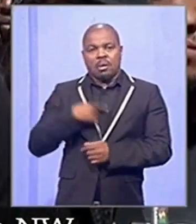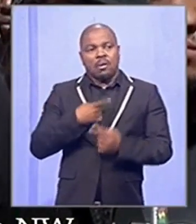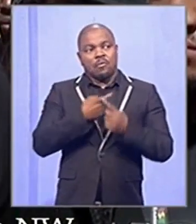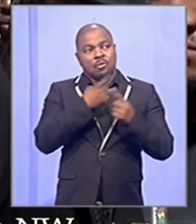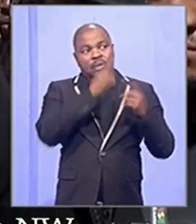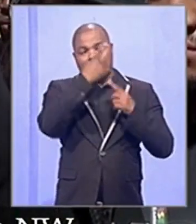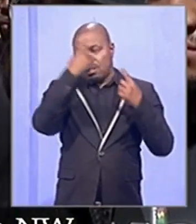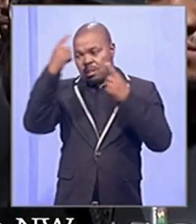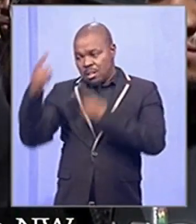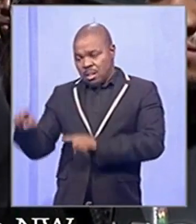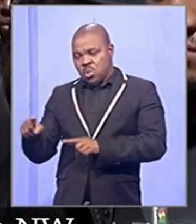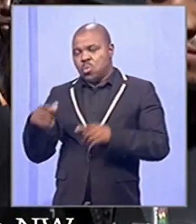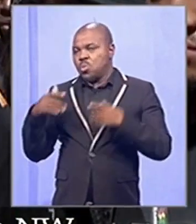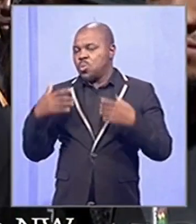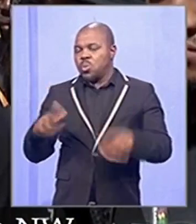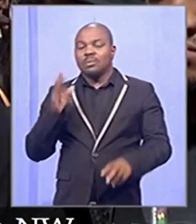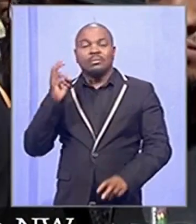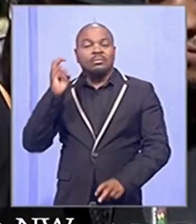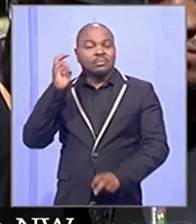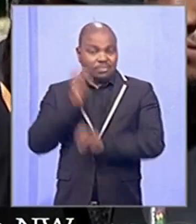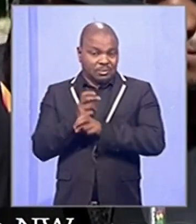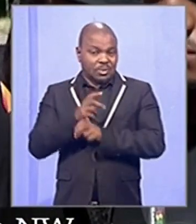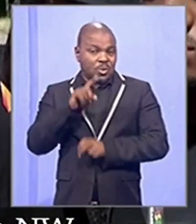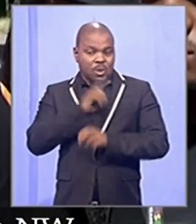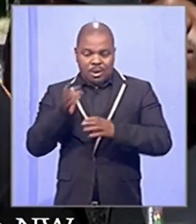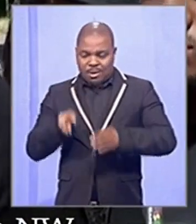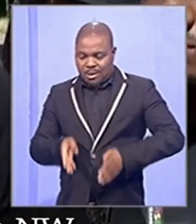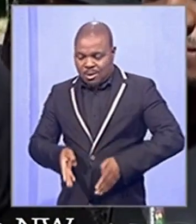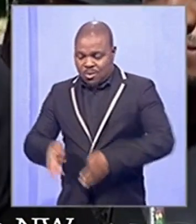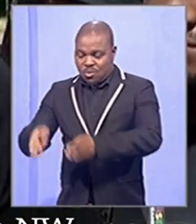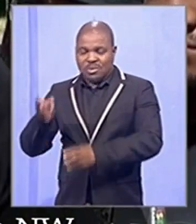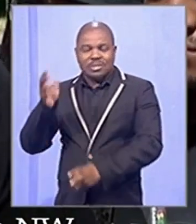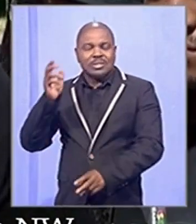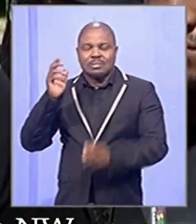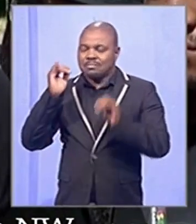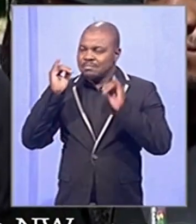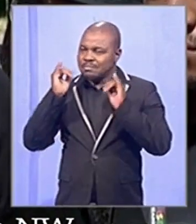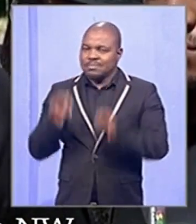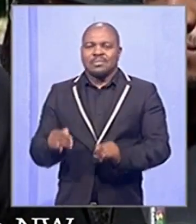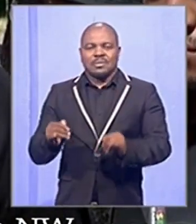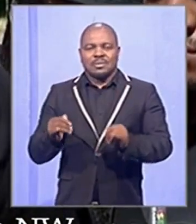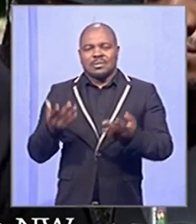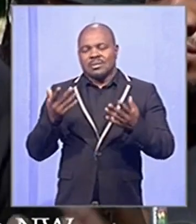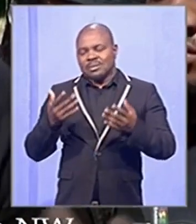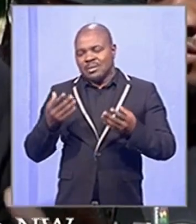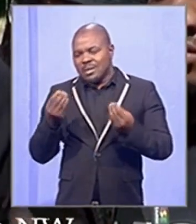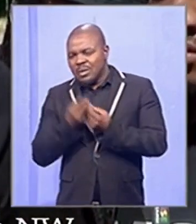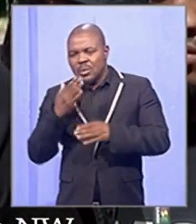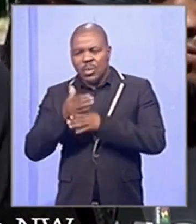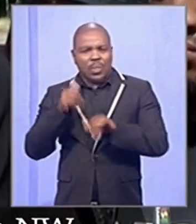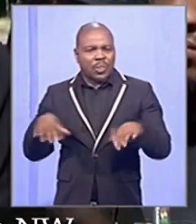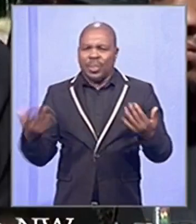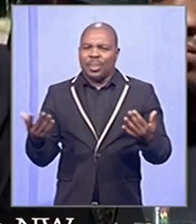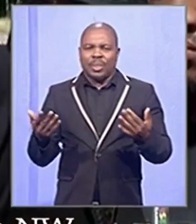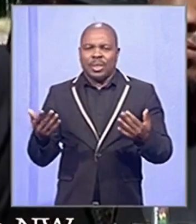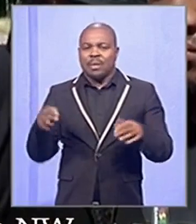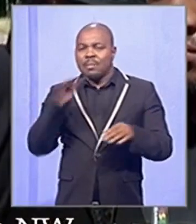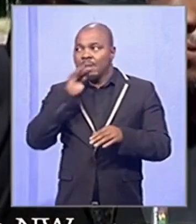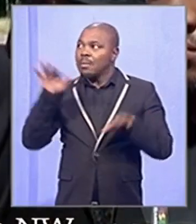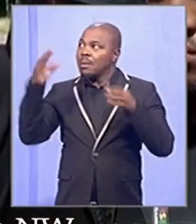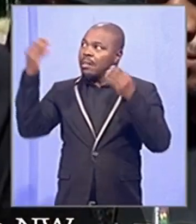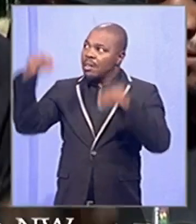ngongorehisang sebakeng sa Mahikeng. Coming to this airport from town is an extreme sport because